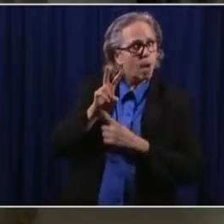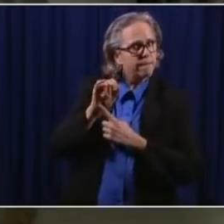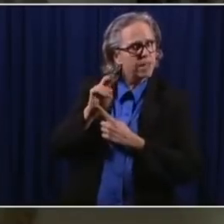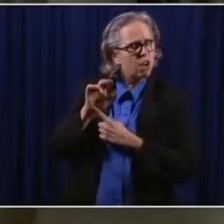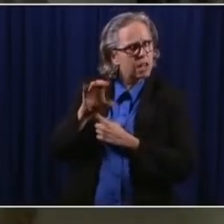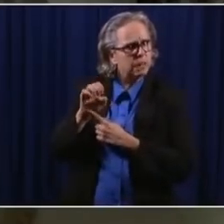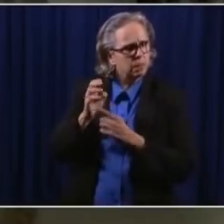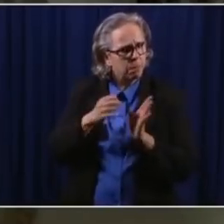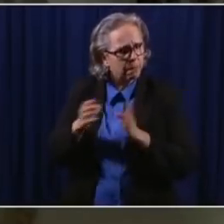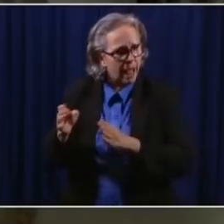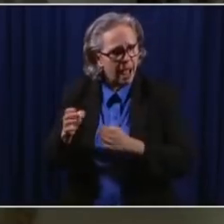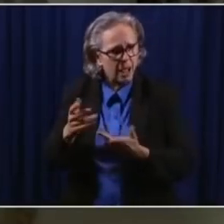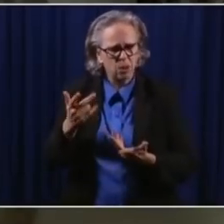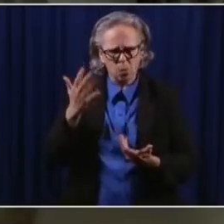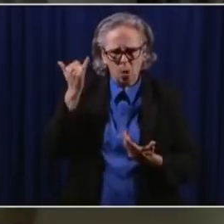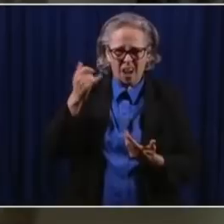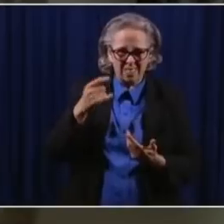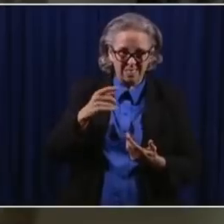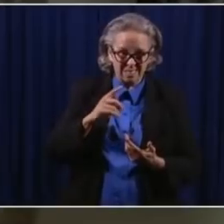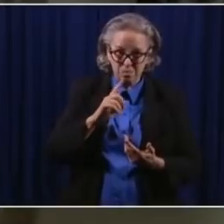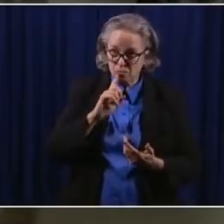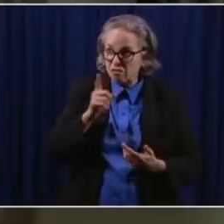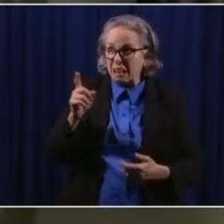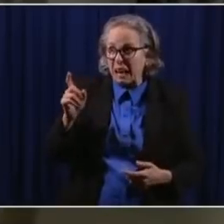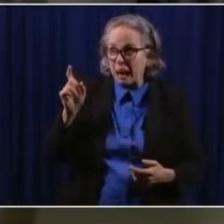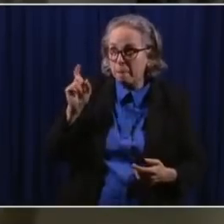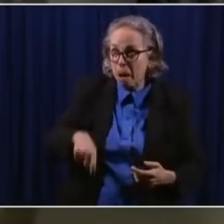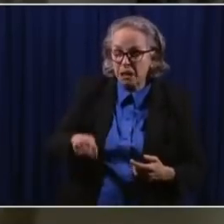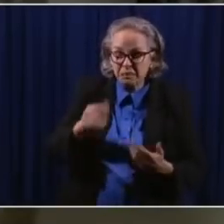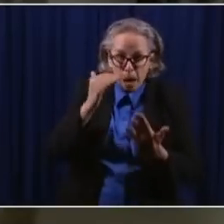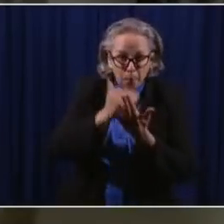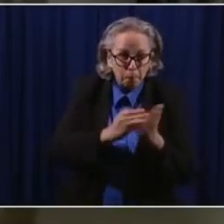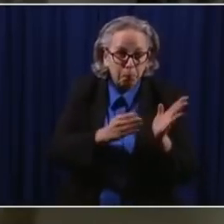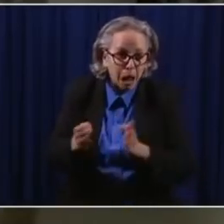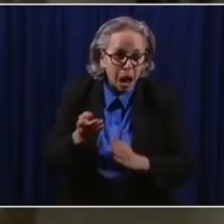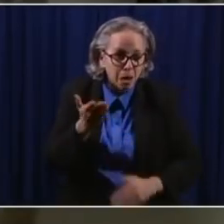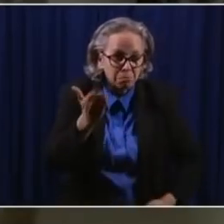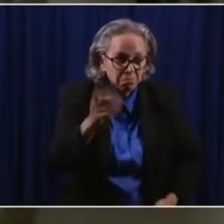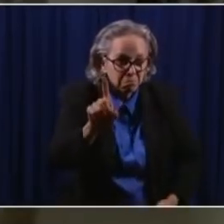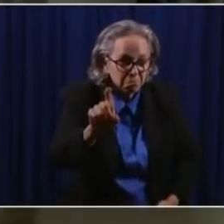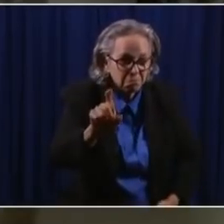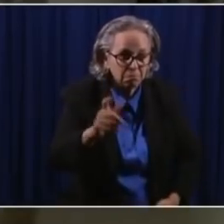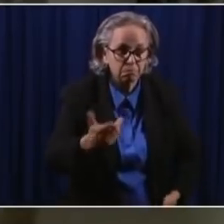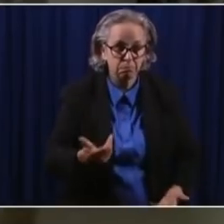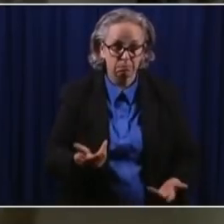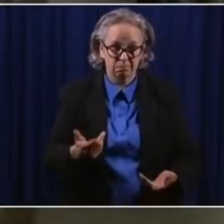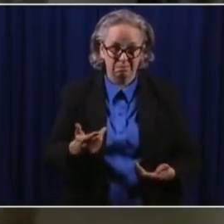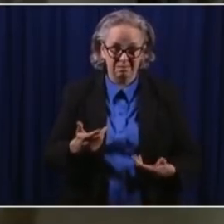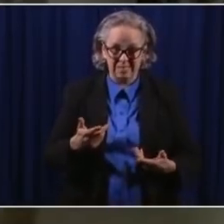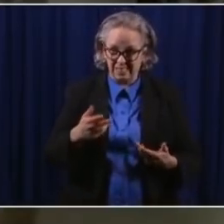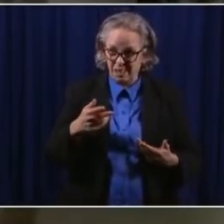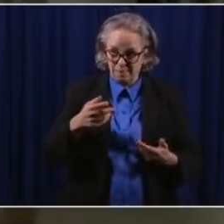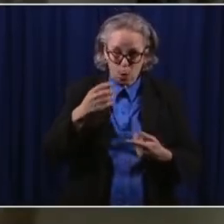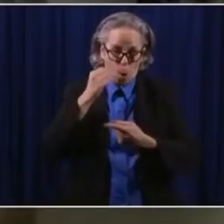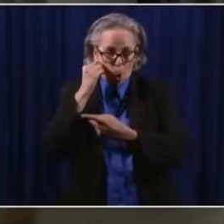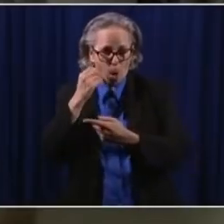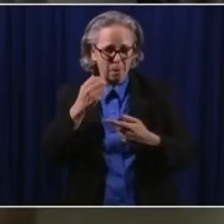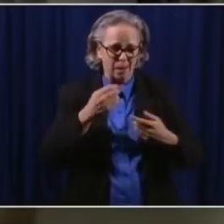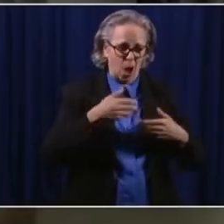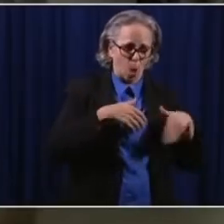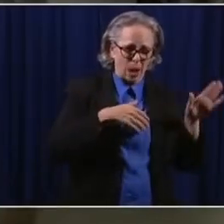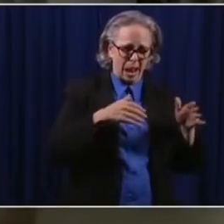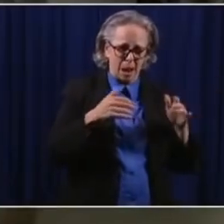variance necessary to allow home and away family members to be able to